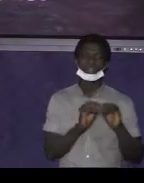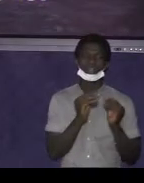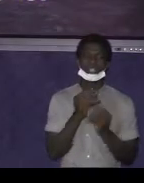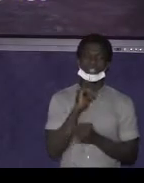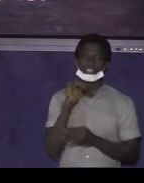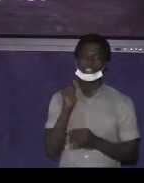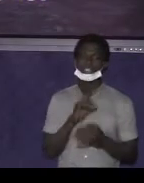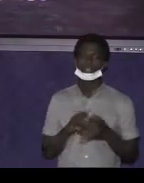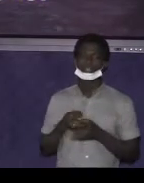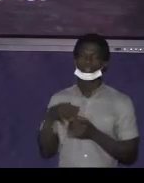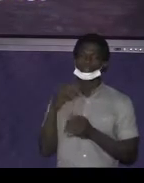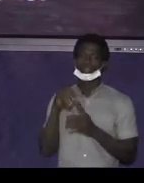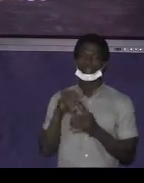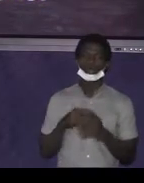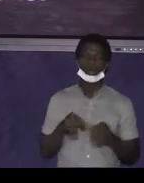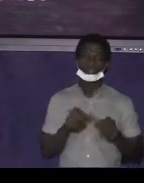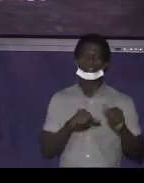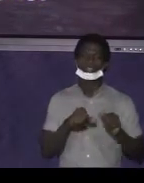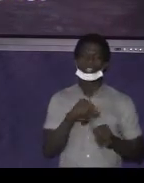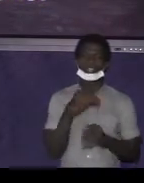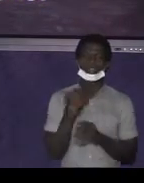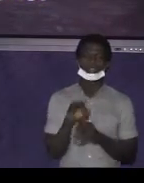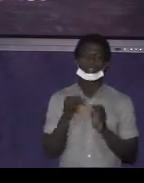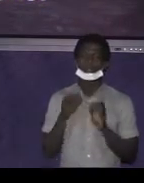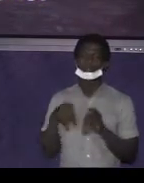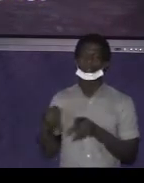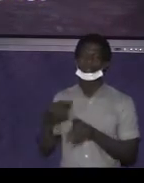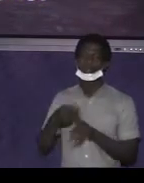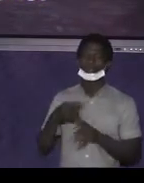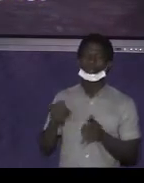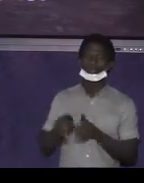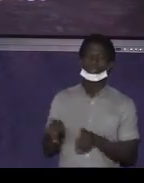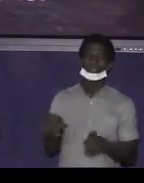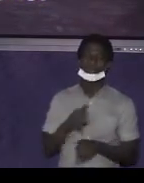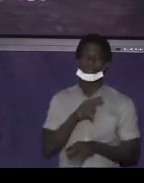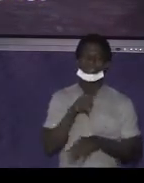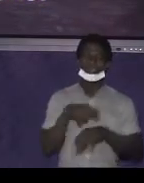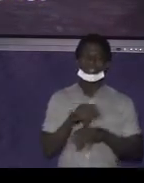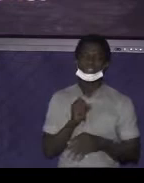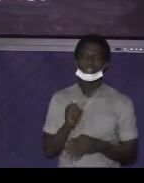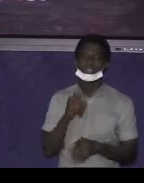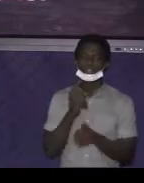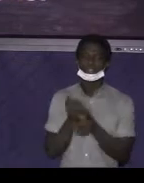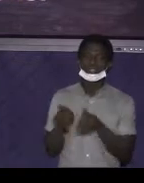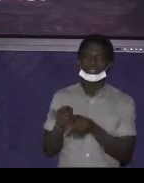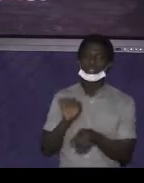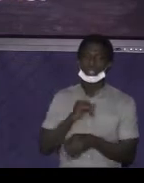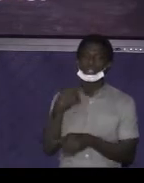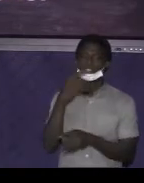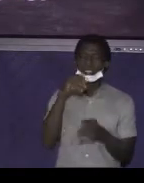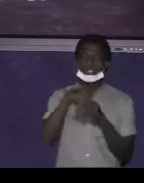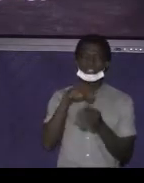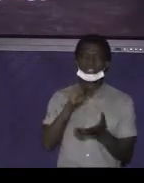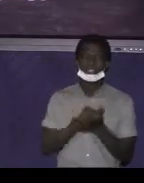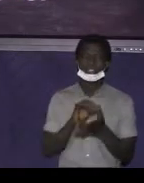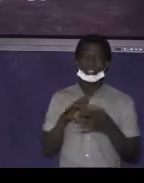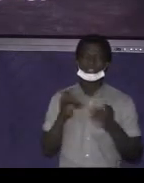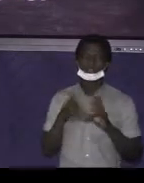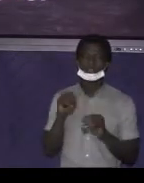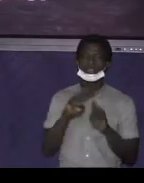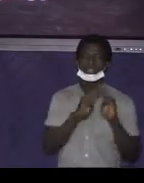international organization is a union or association of people from different nations. Just like I said in that